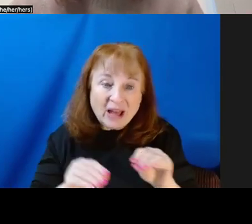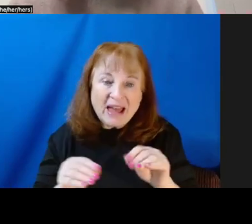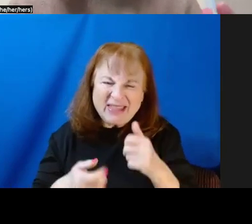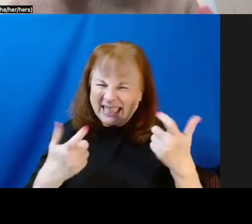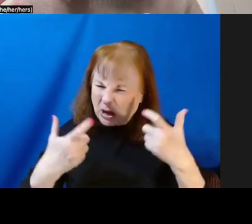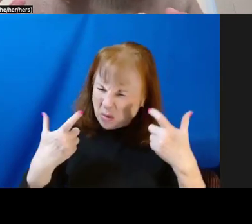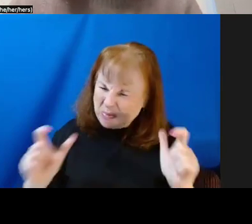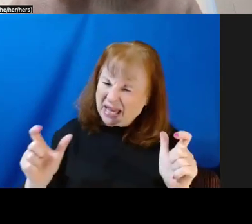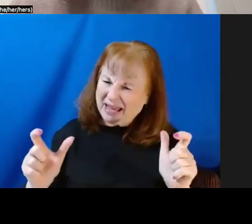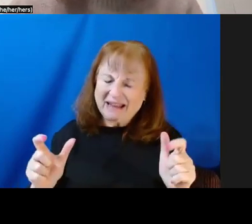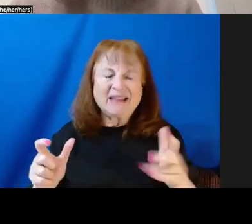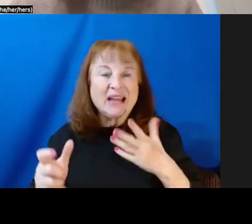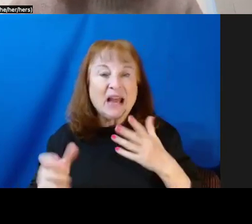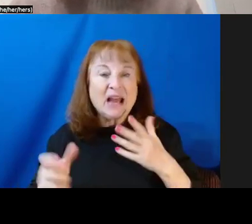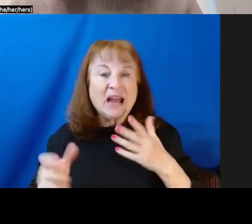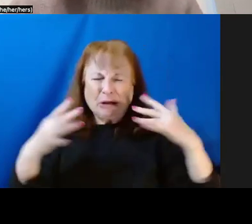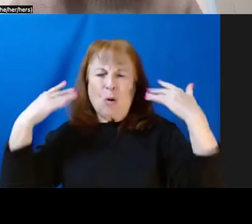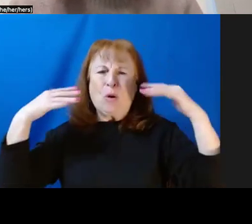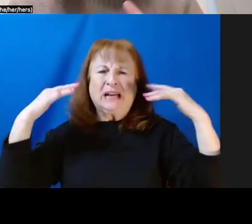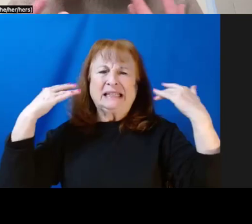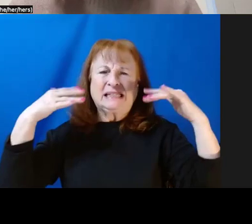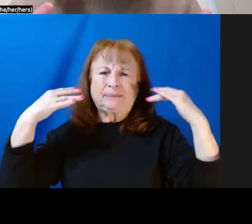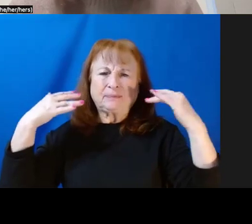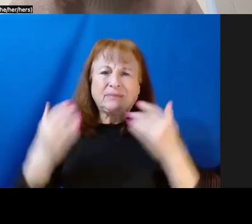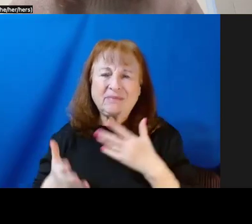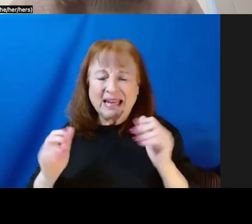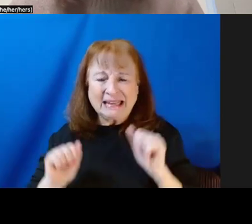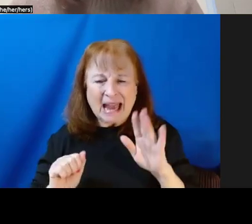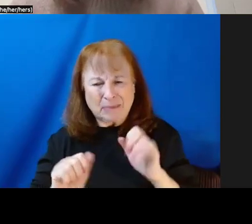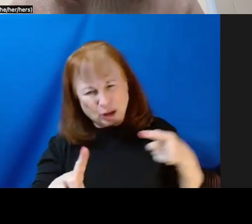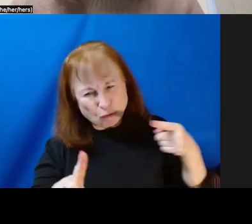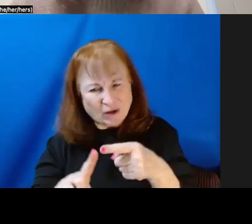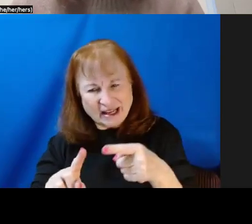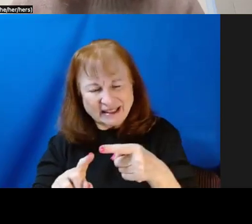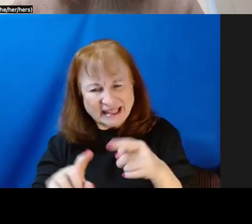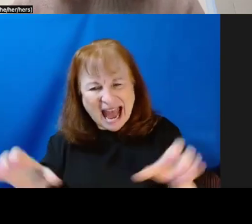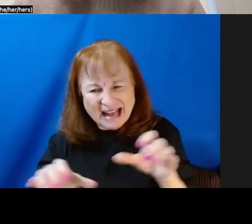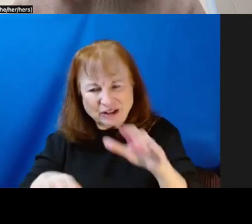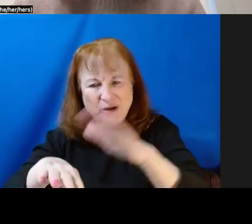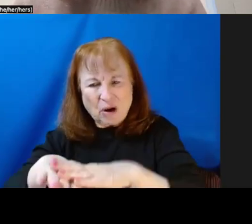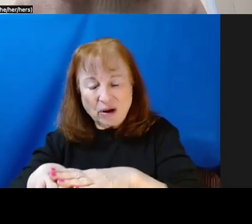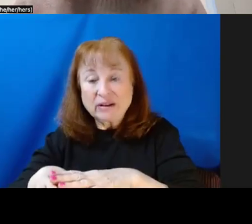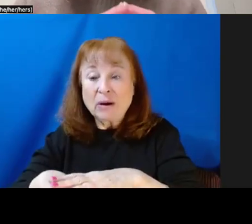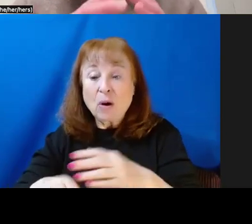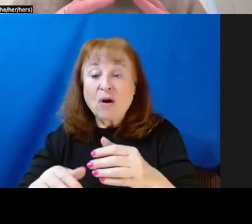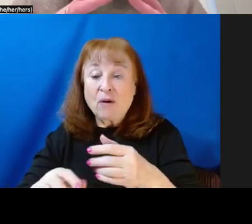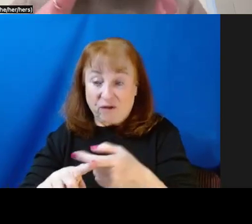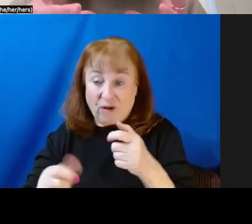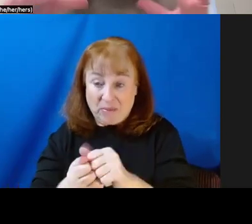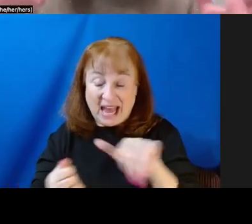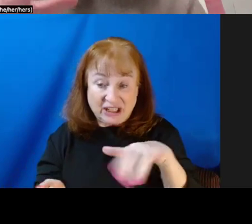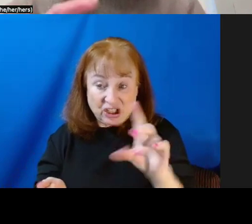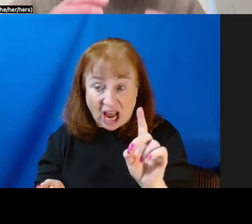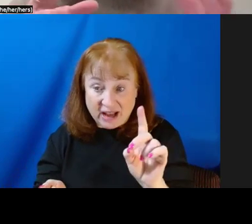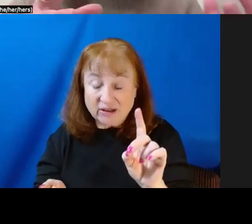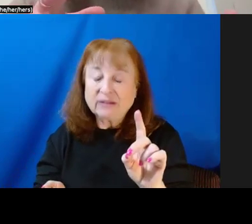big, things that make a lot of noise, things that can be directly acted upon by the child. So children